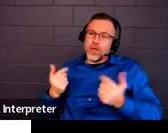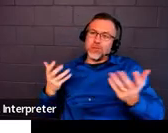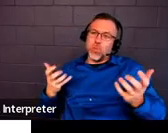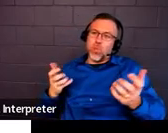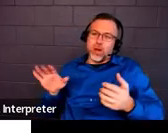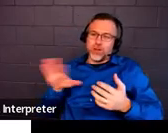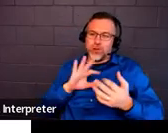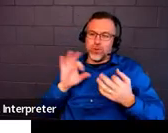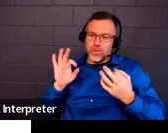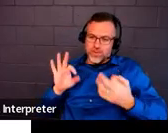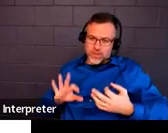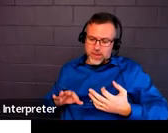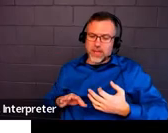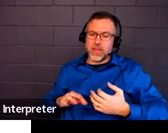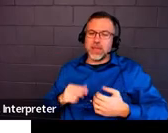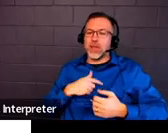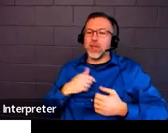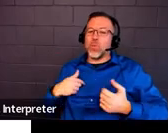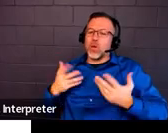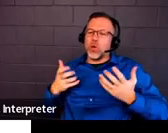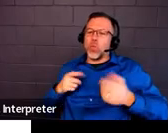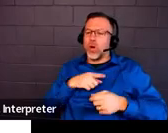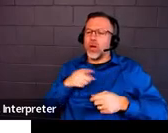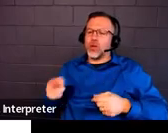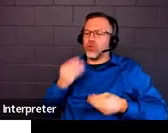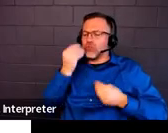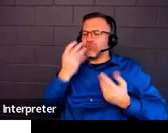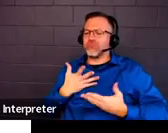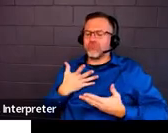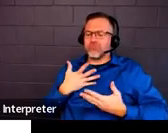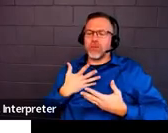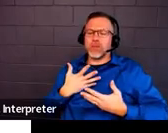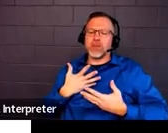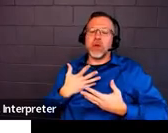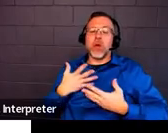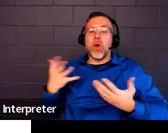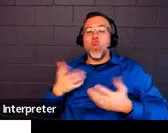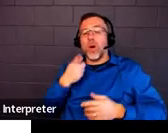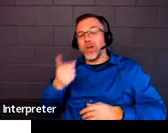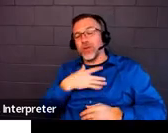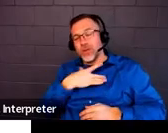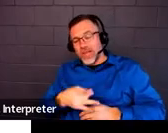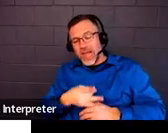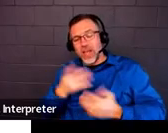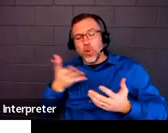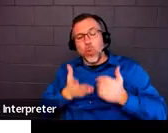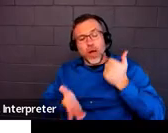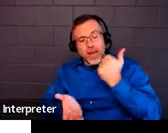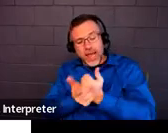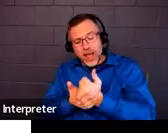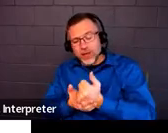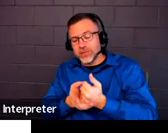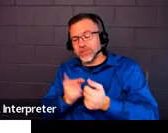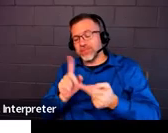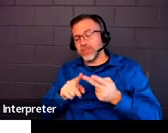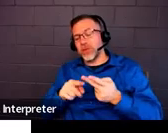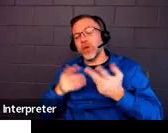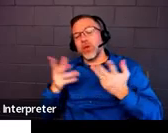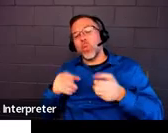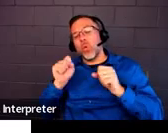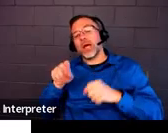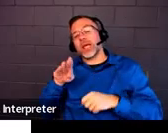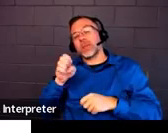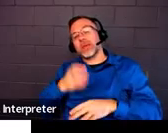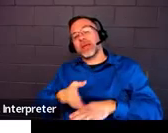feedback. We want you to tell us what is helpful about our professional development and what could be improved. This will